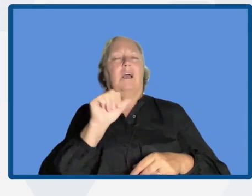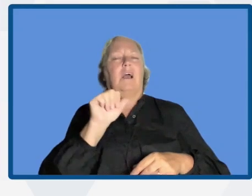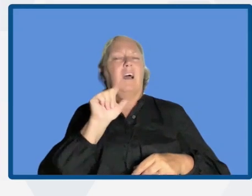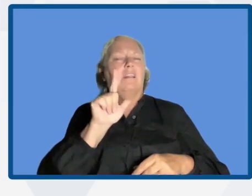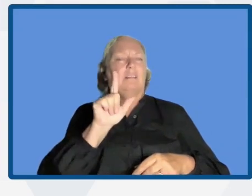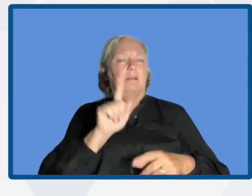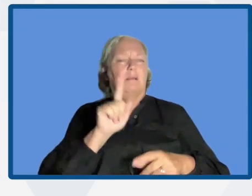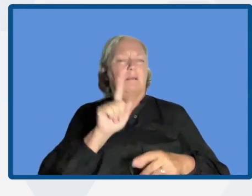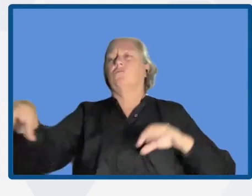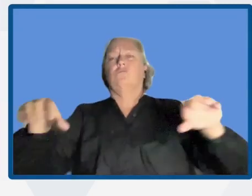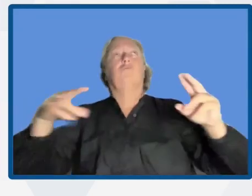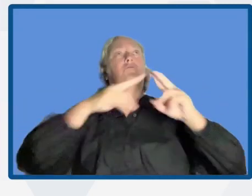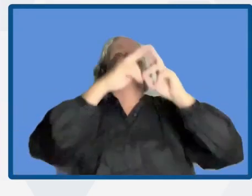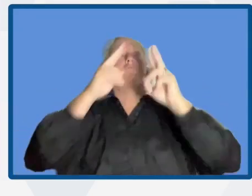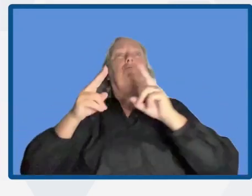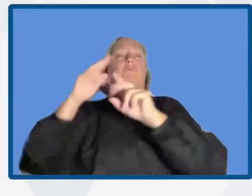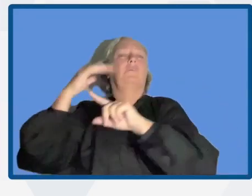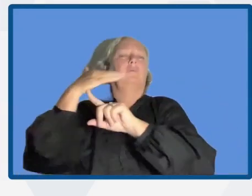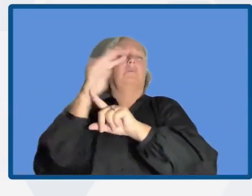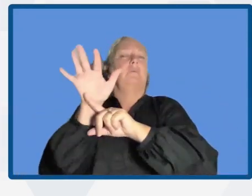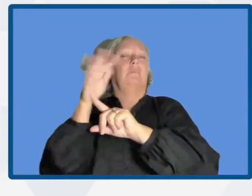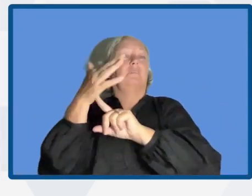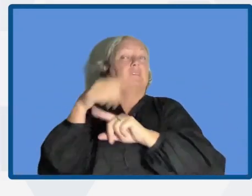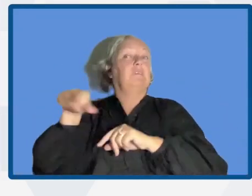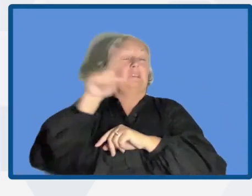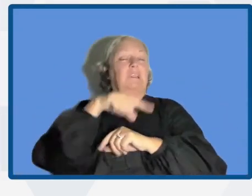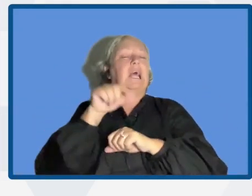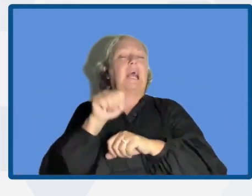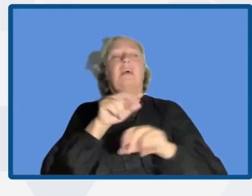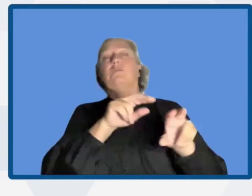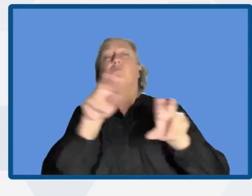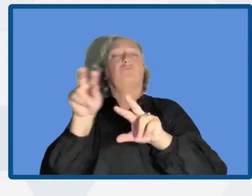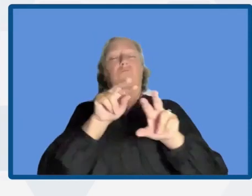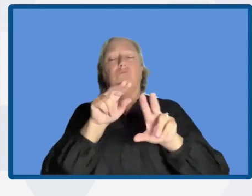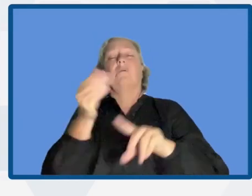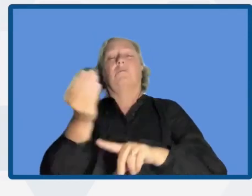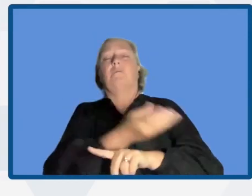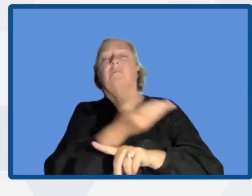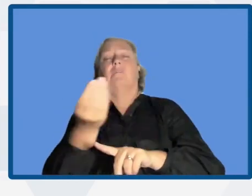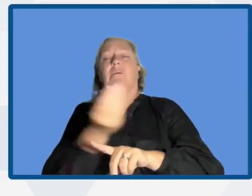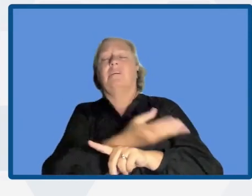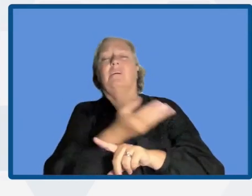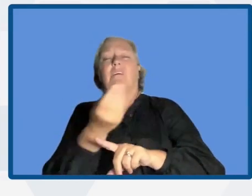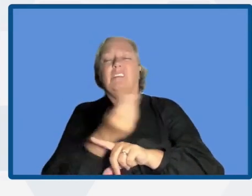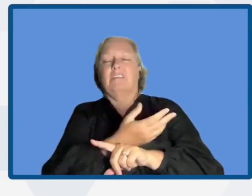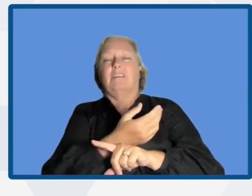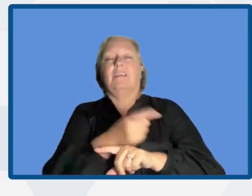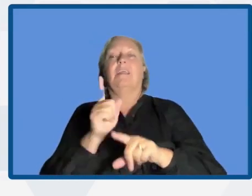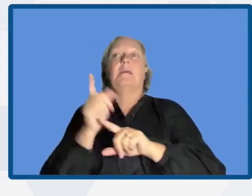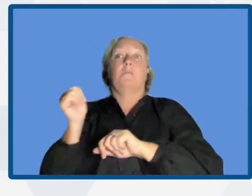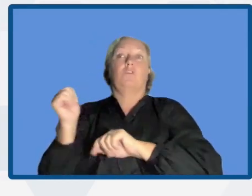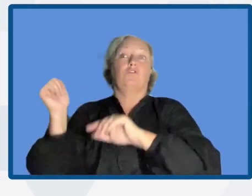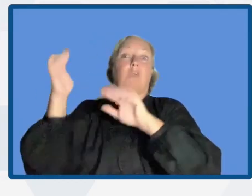provides mechanisms for responding. There is a tsunami alert